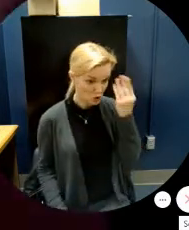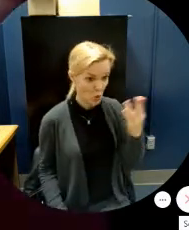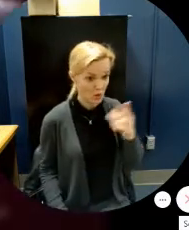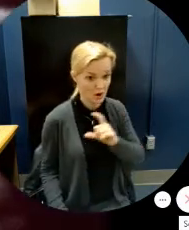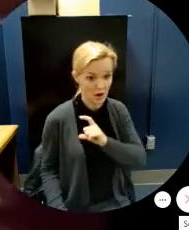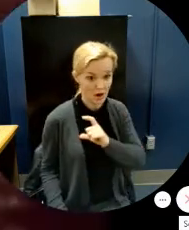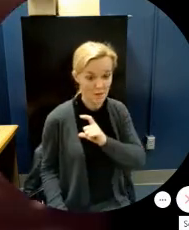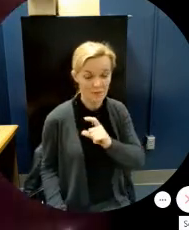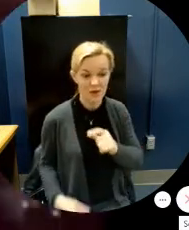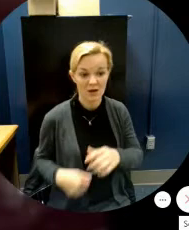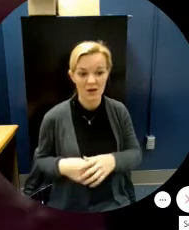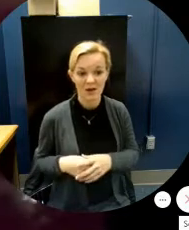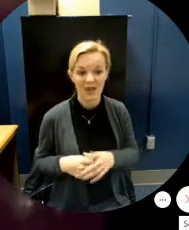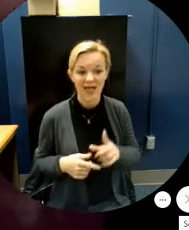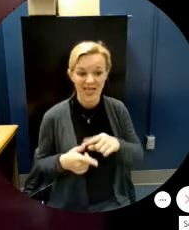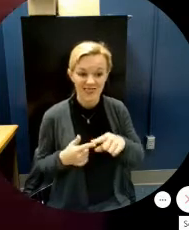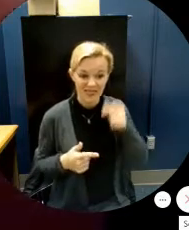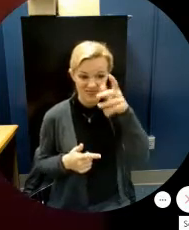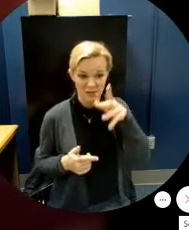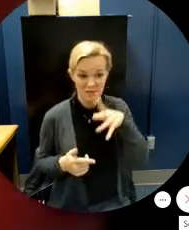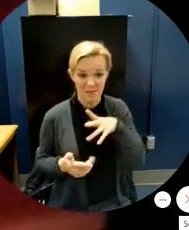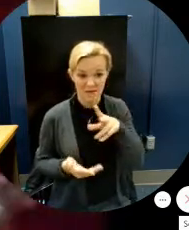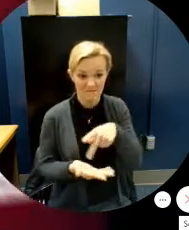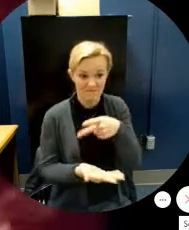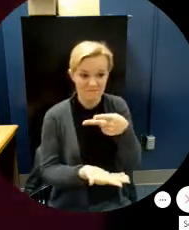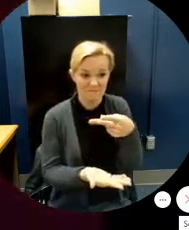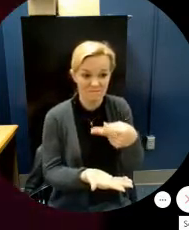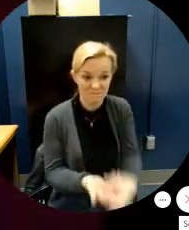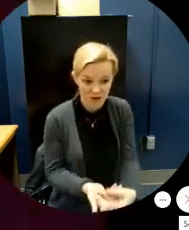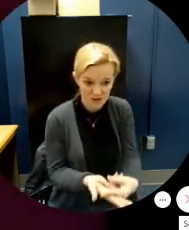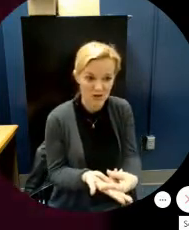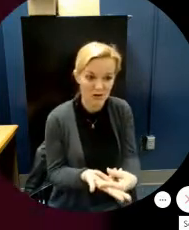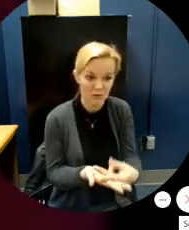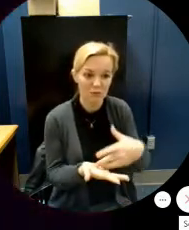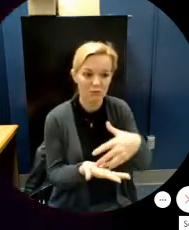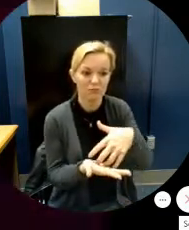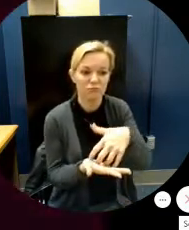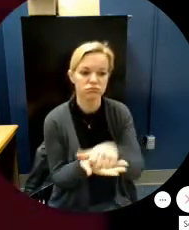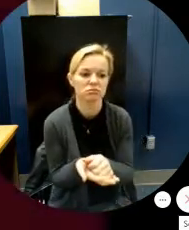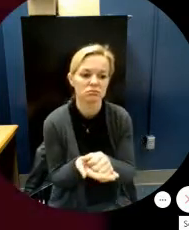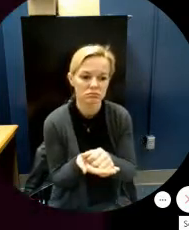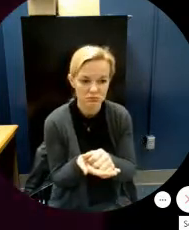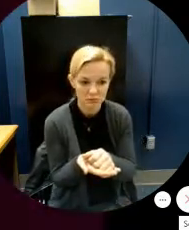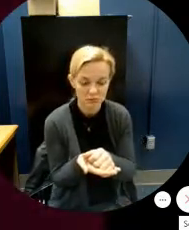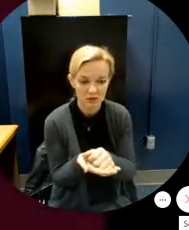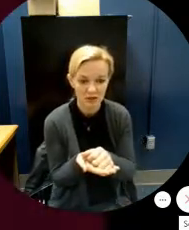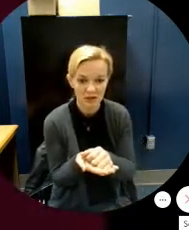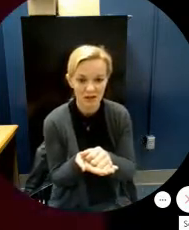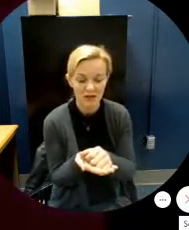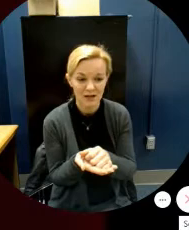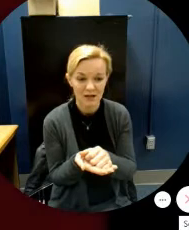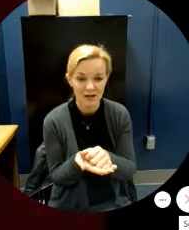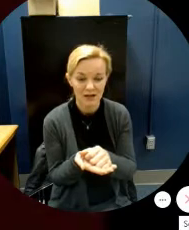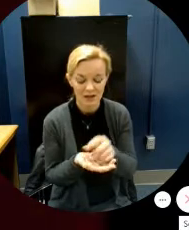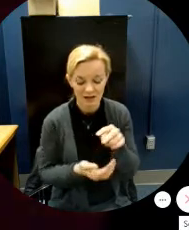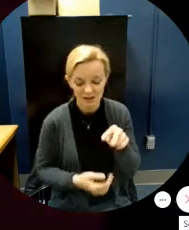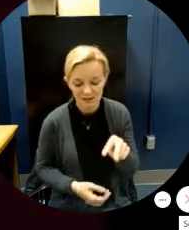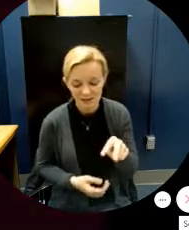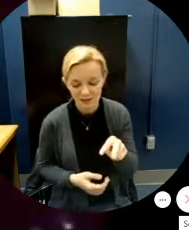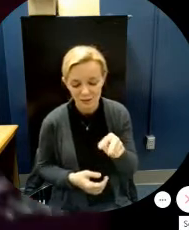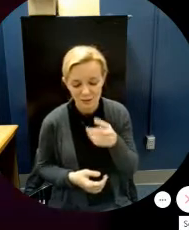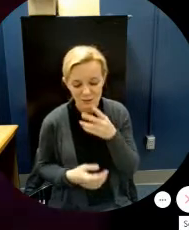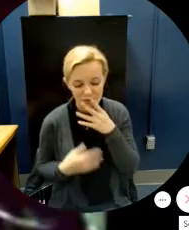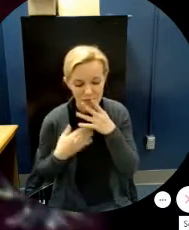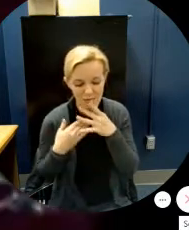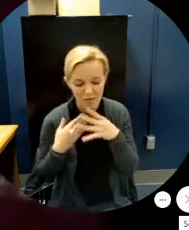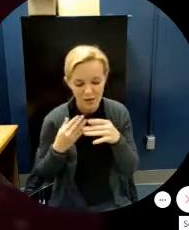He then collapsed on the floor. I saw a large pool of blood begin to